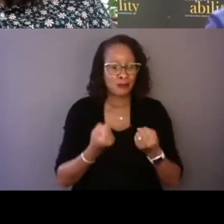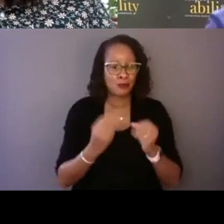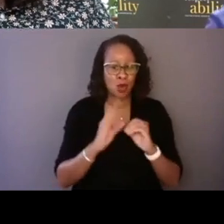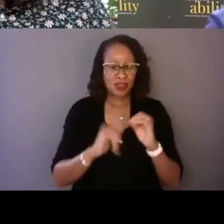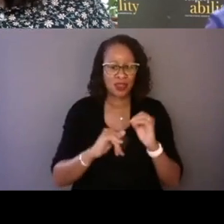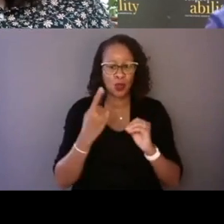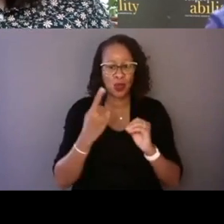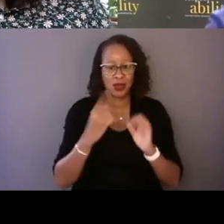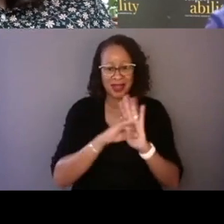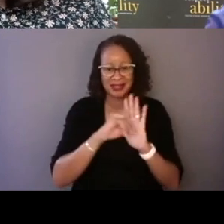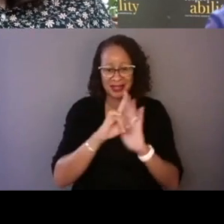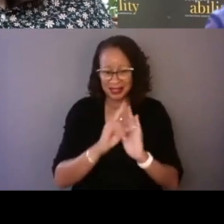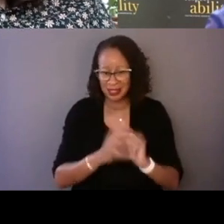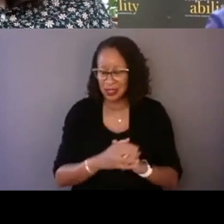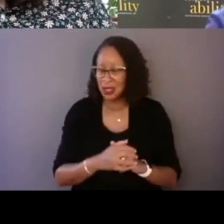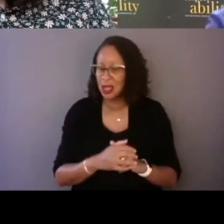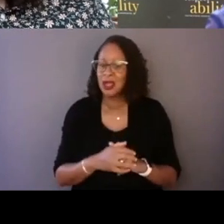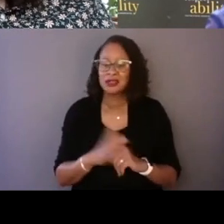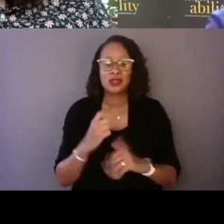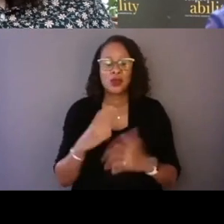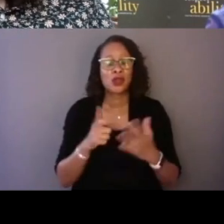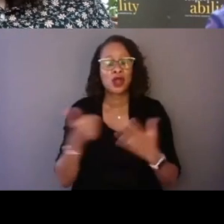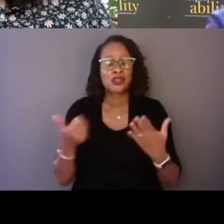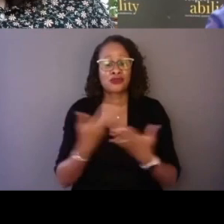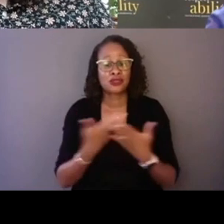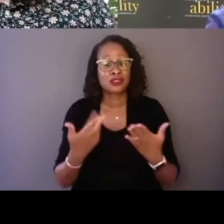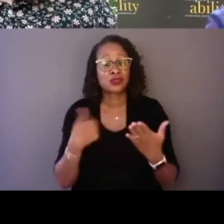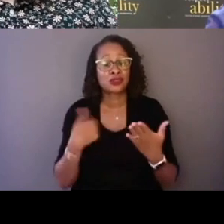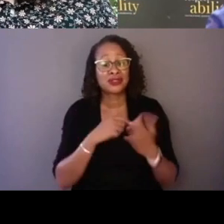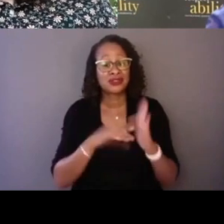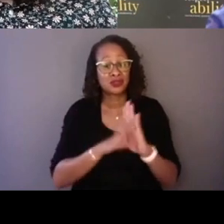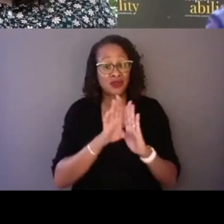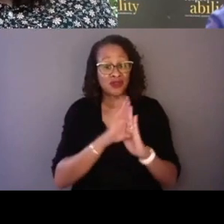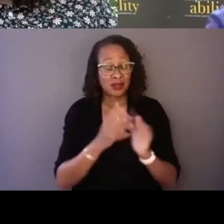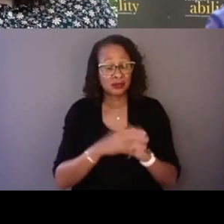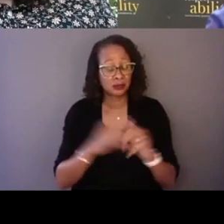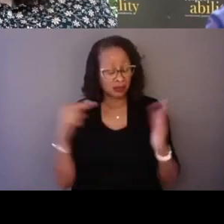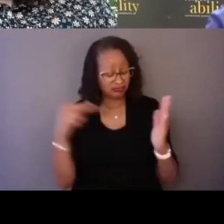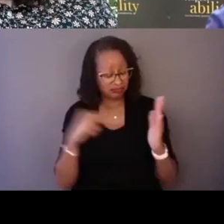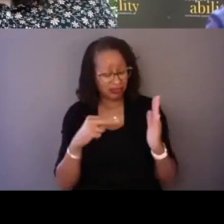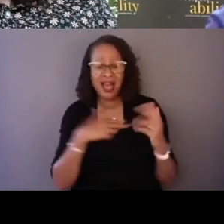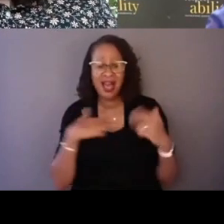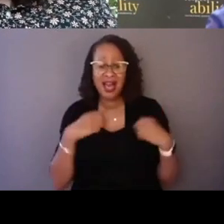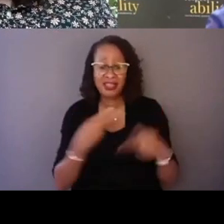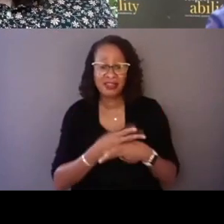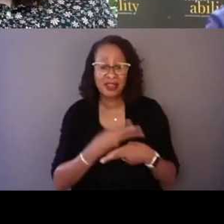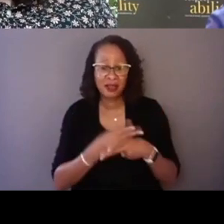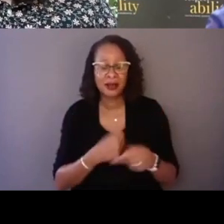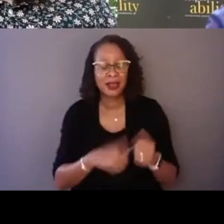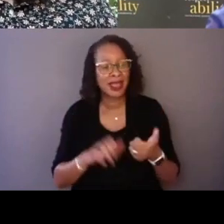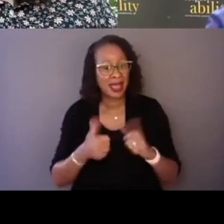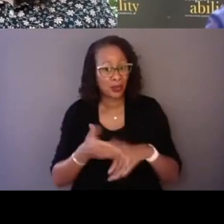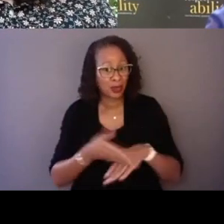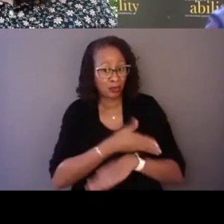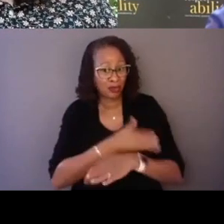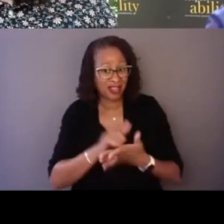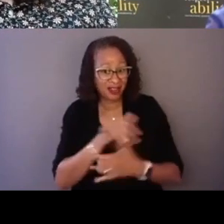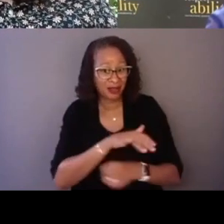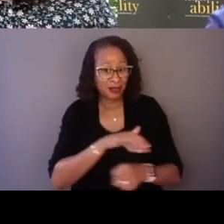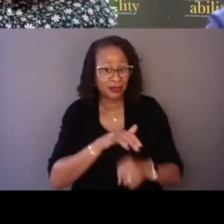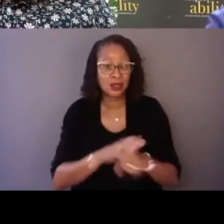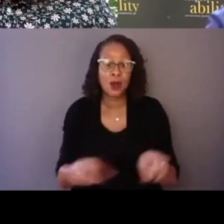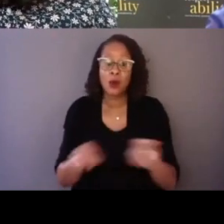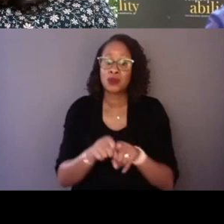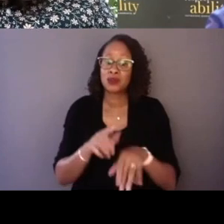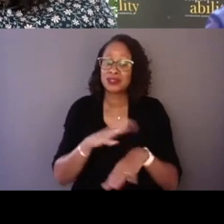say, okay, like what other resources do we need to develop? Do we need to look at our healthcare plans, how we can be doing that better? But